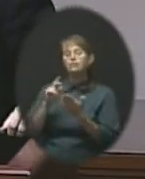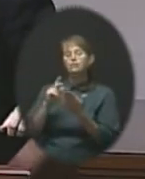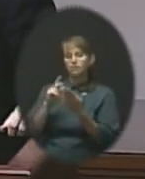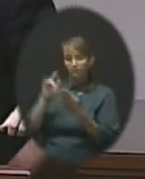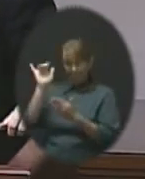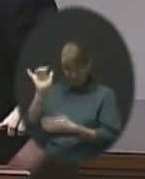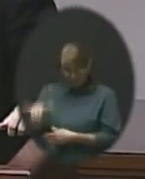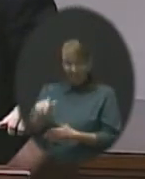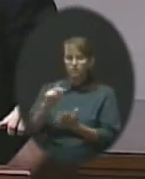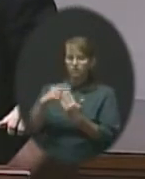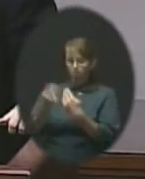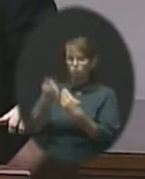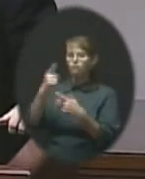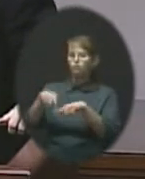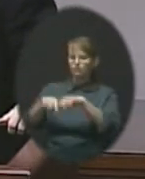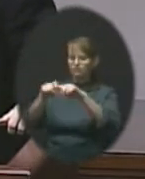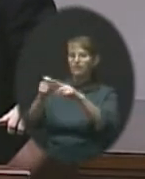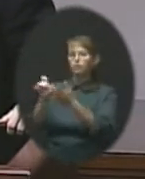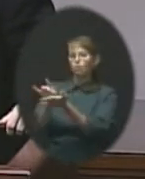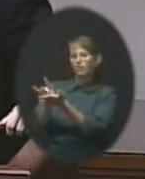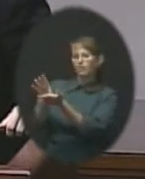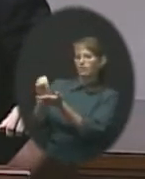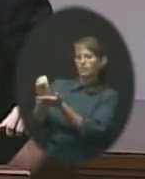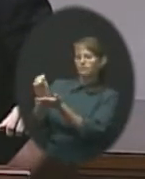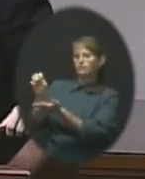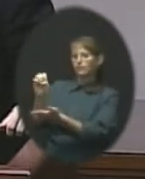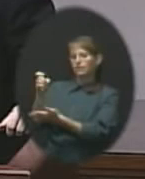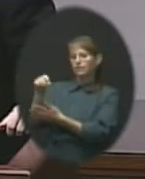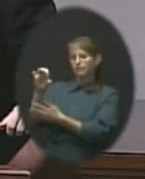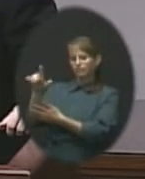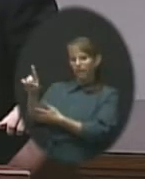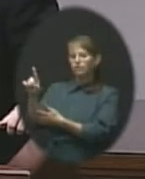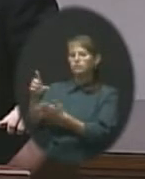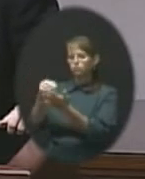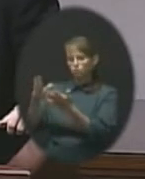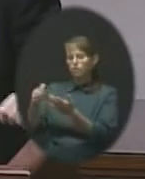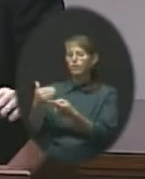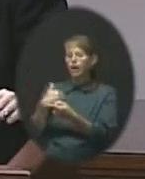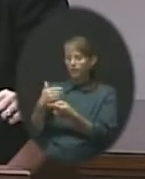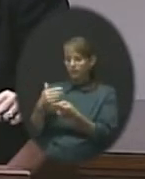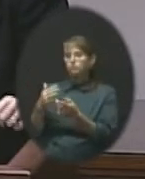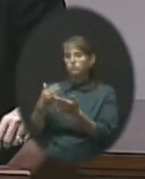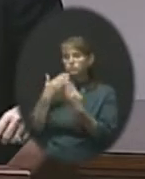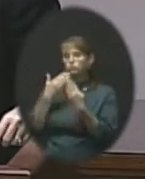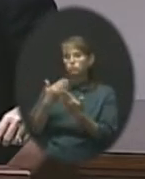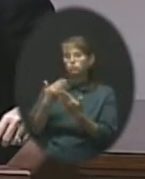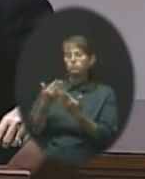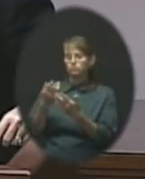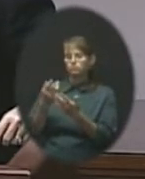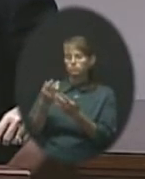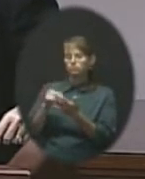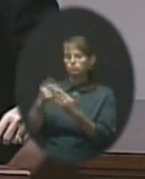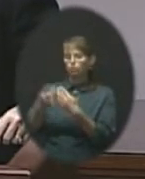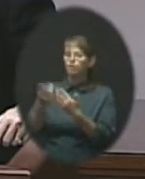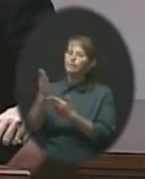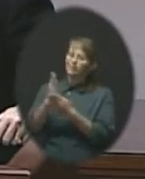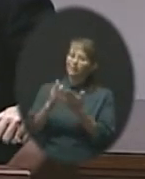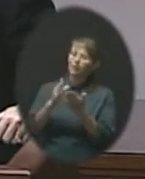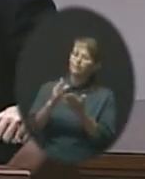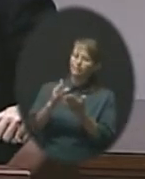and expelled students. And so we have a very unique program in our district that unfortunately we have students that violate our code of student